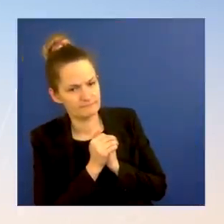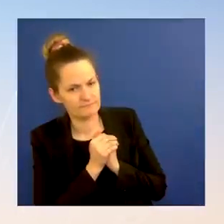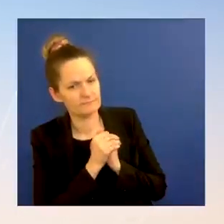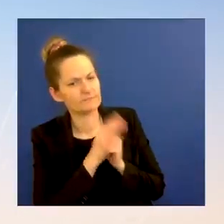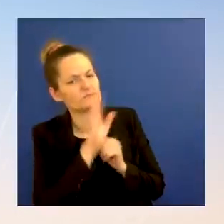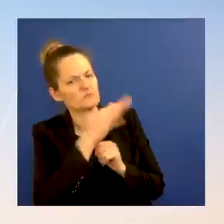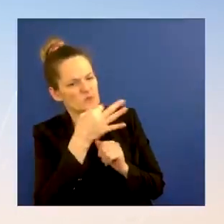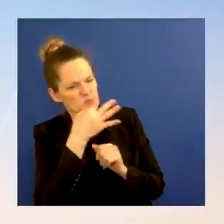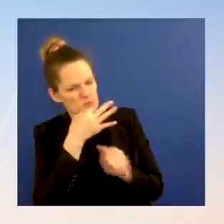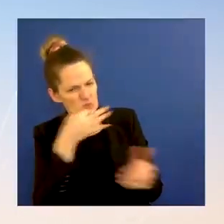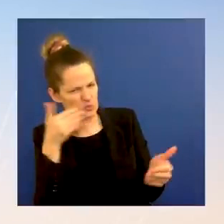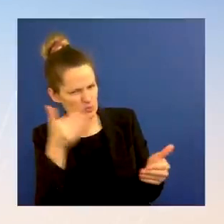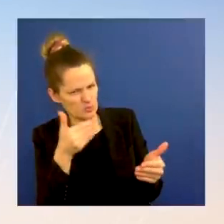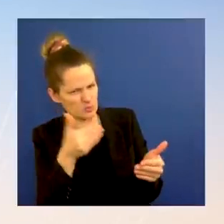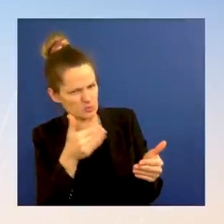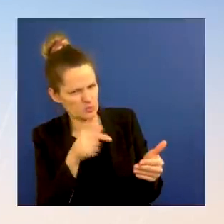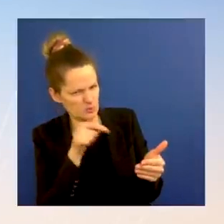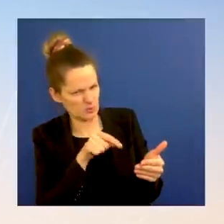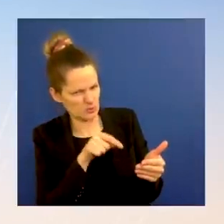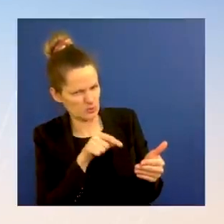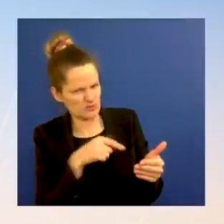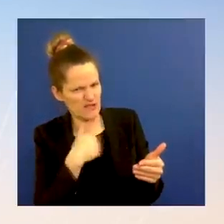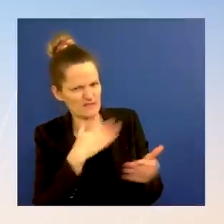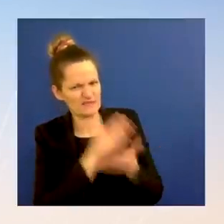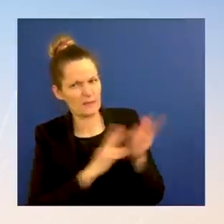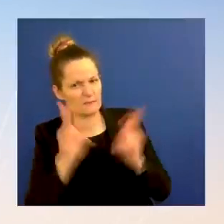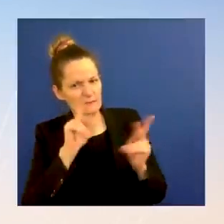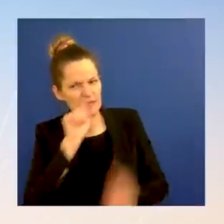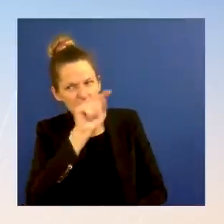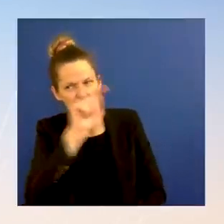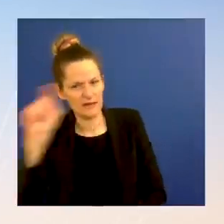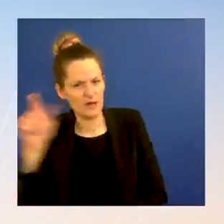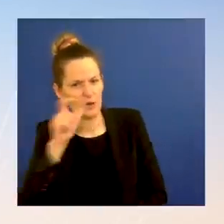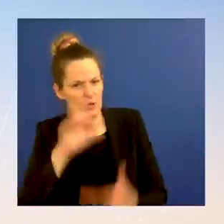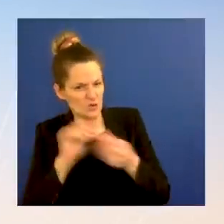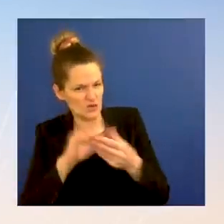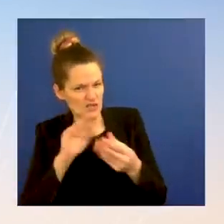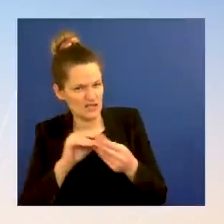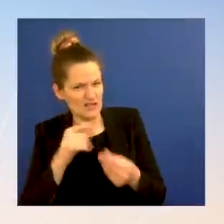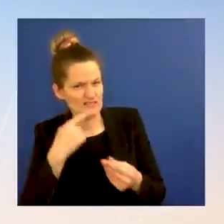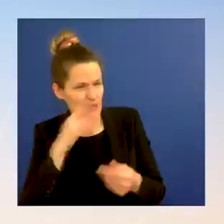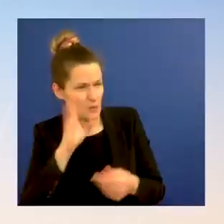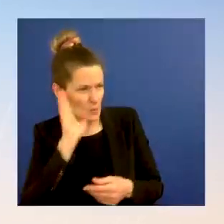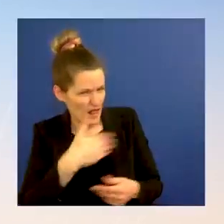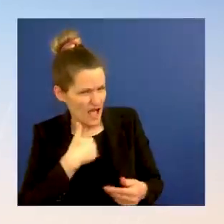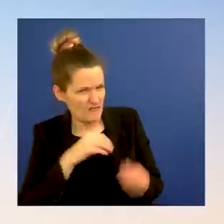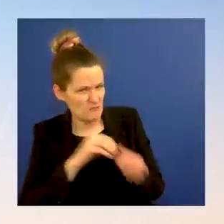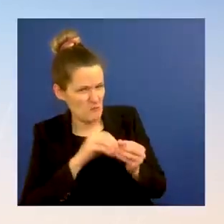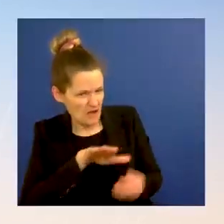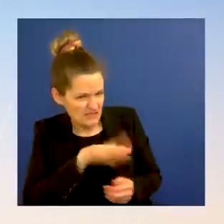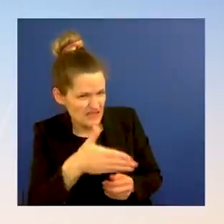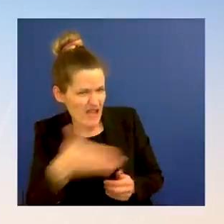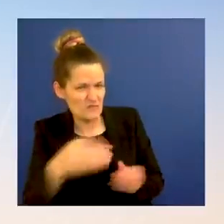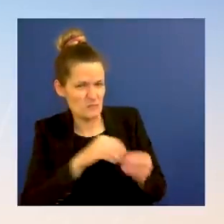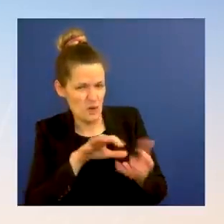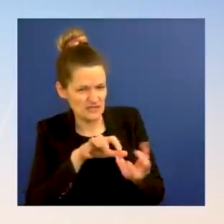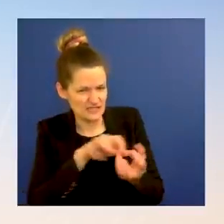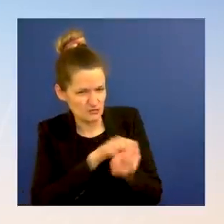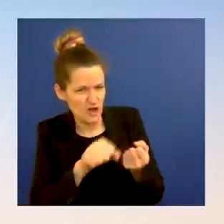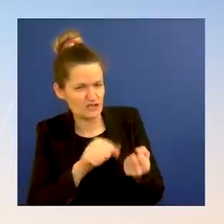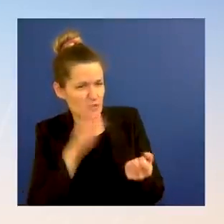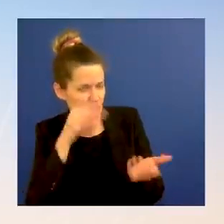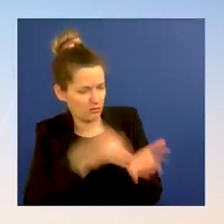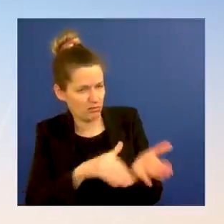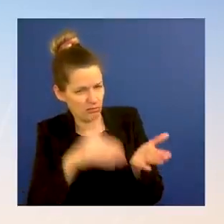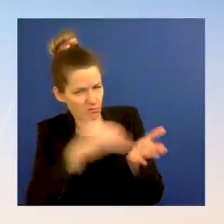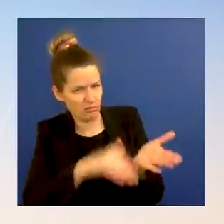destruction. Is that an assessment that the White House shares at this point? And is there concern that the tide may be turning here in